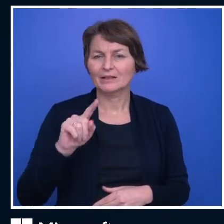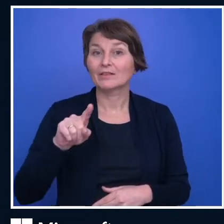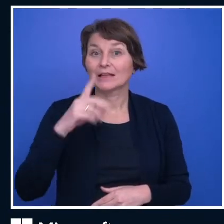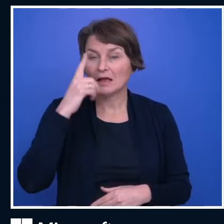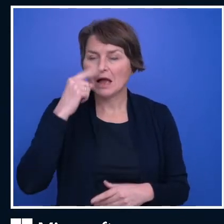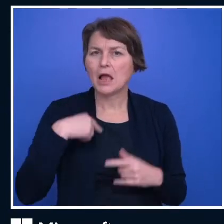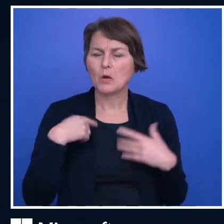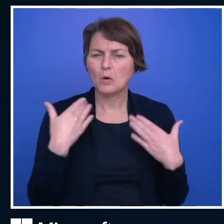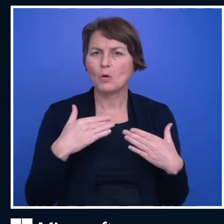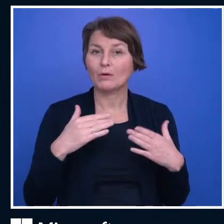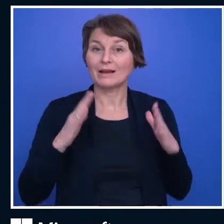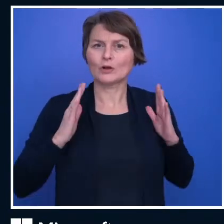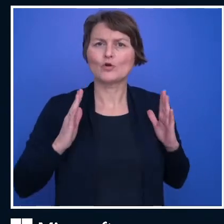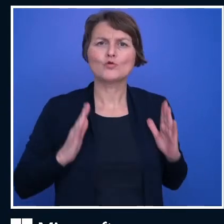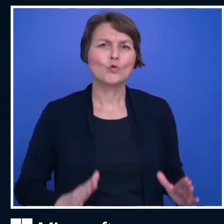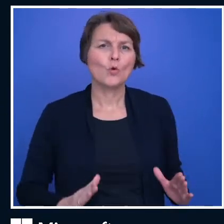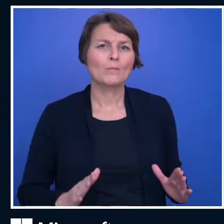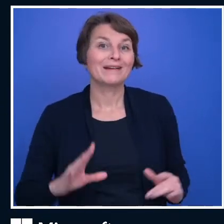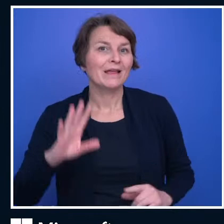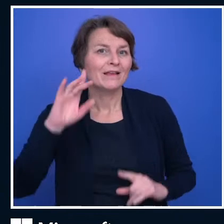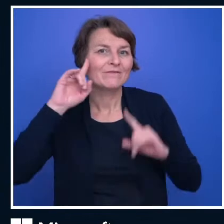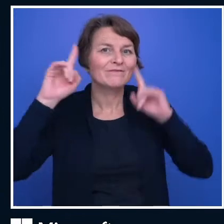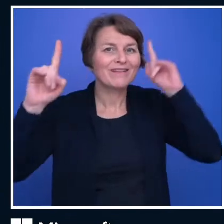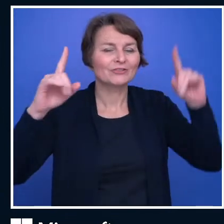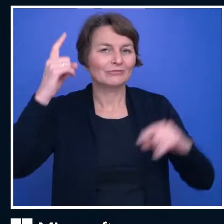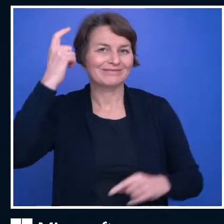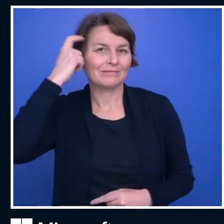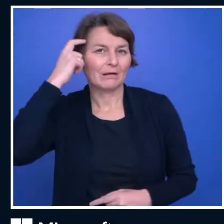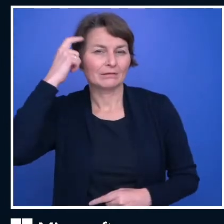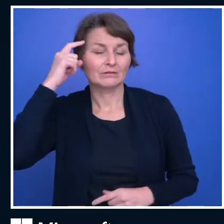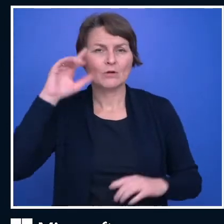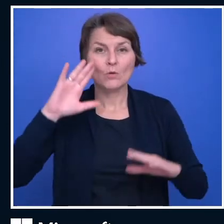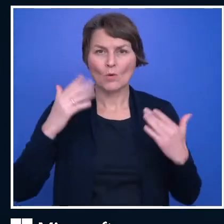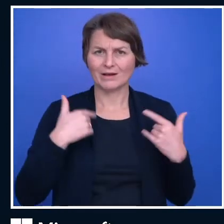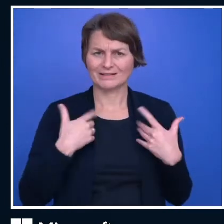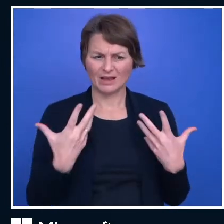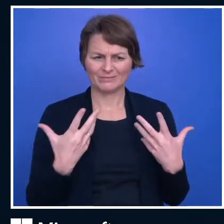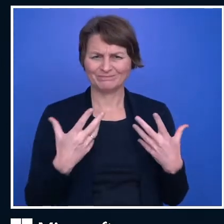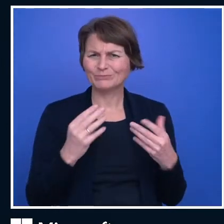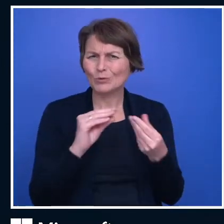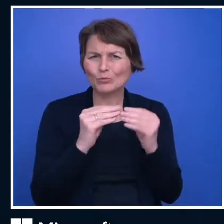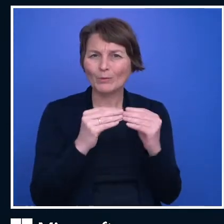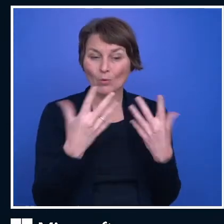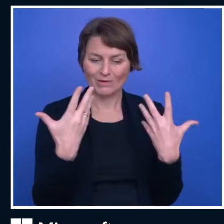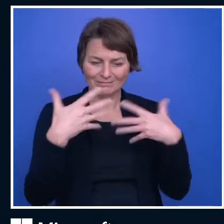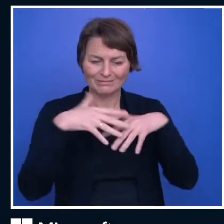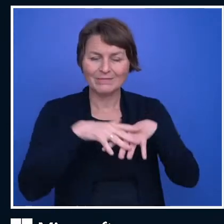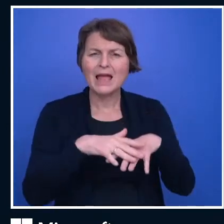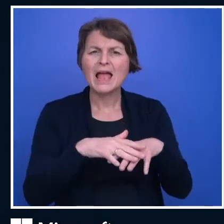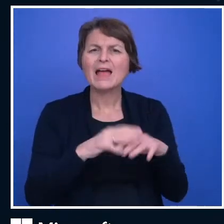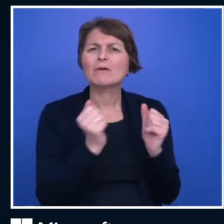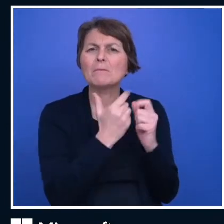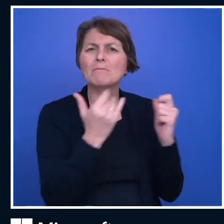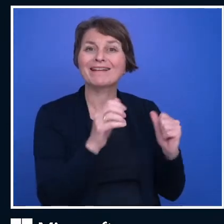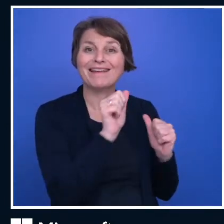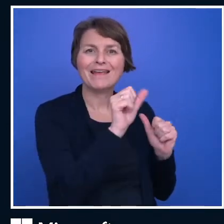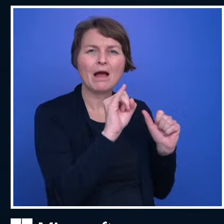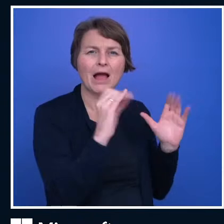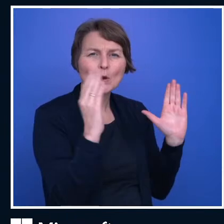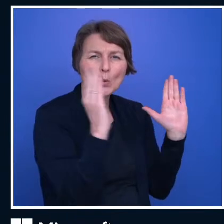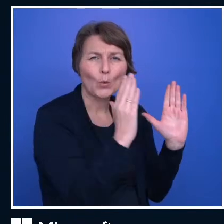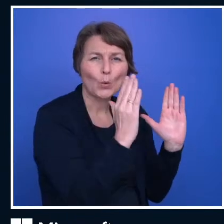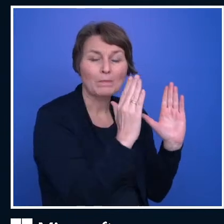augmented intelligence, because we have a kind of integration problems. We have a lot of narrow AIs, but it's hard to use them in an easy way. We